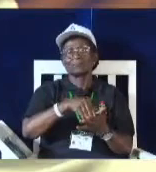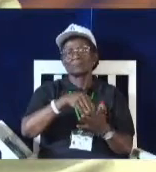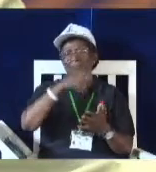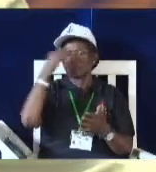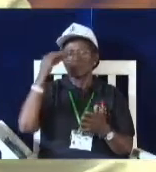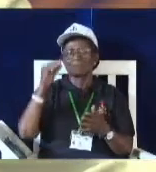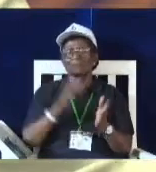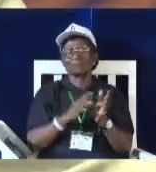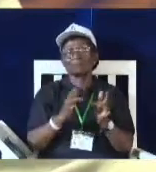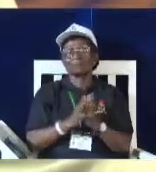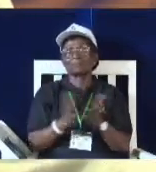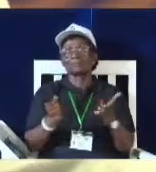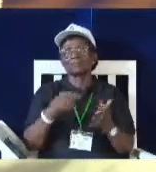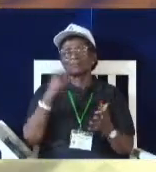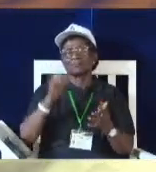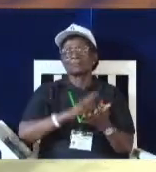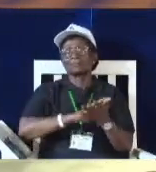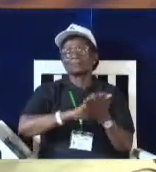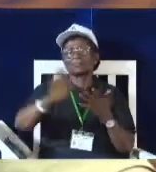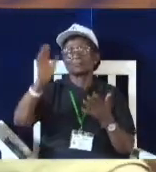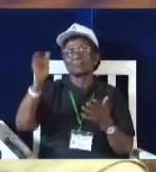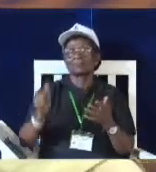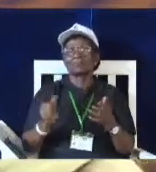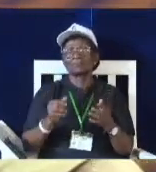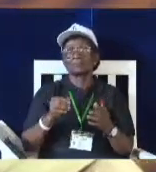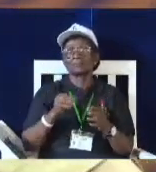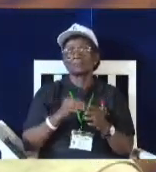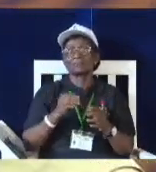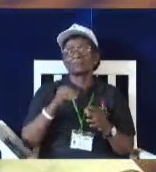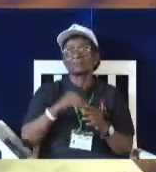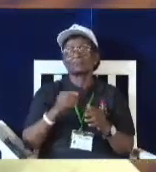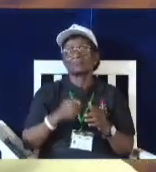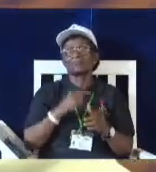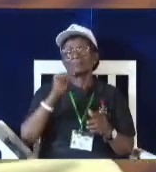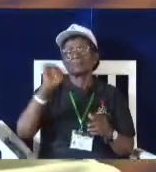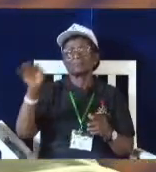Because the Bible says clearly in 1 John chapter 3,